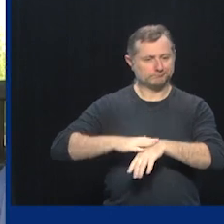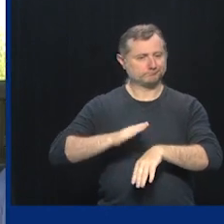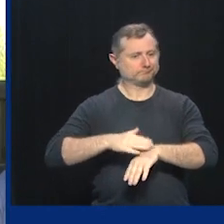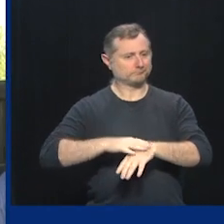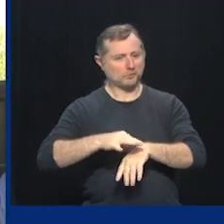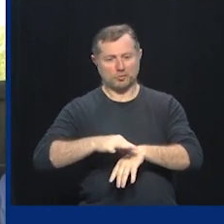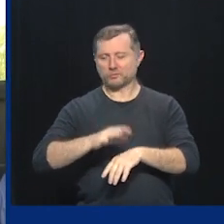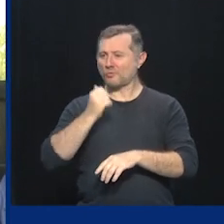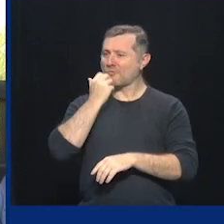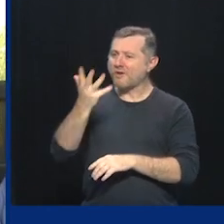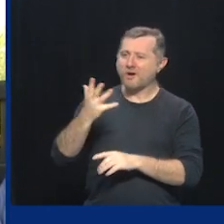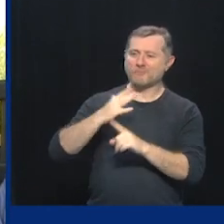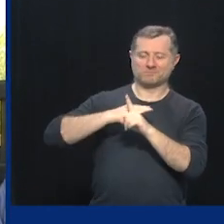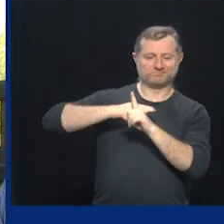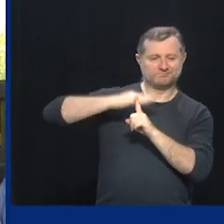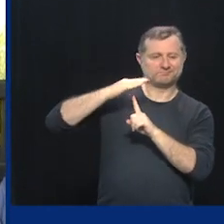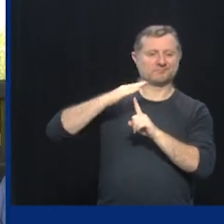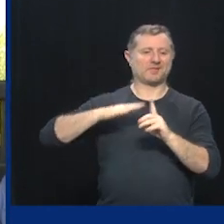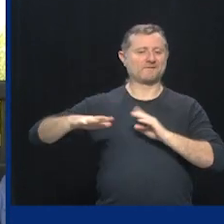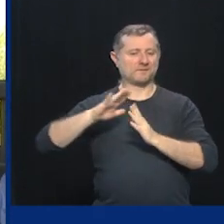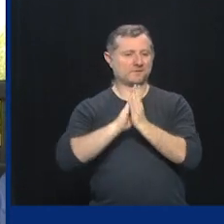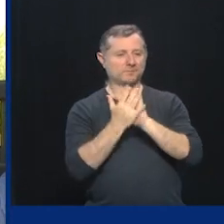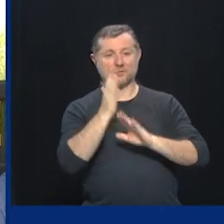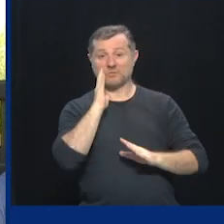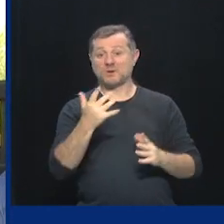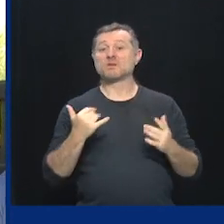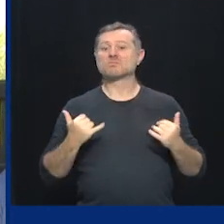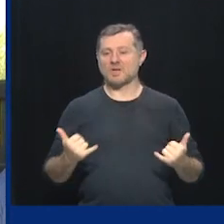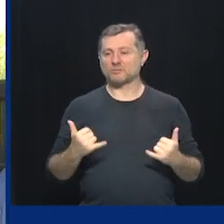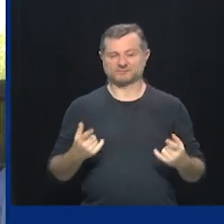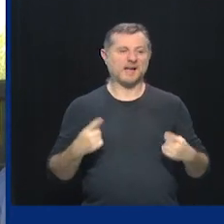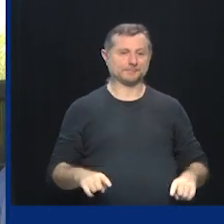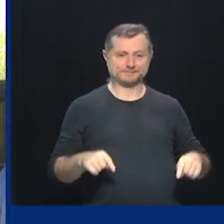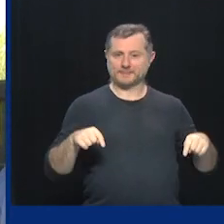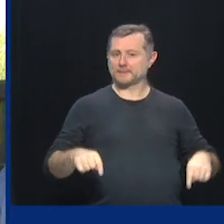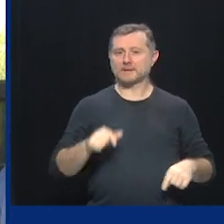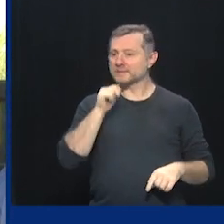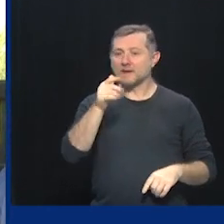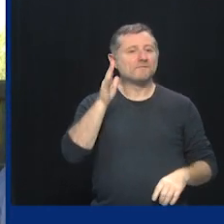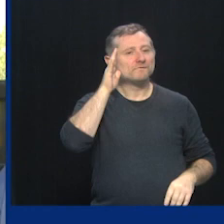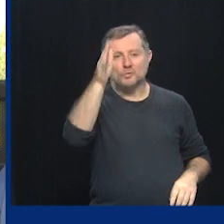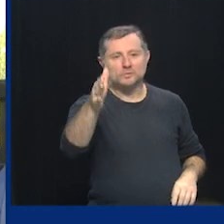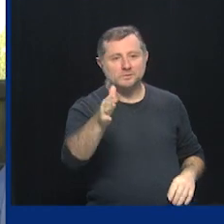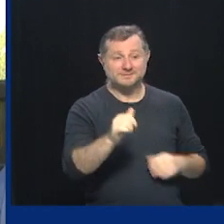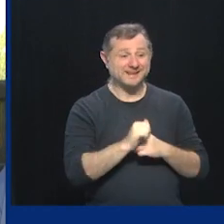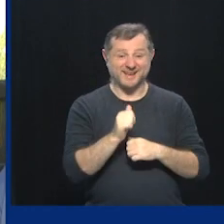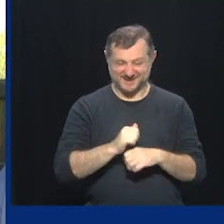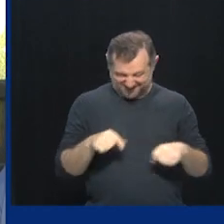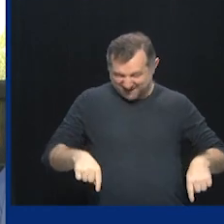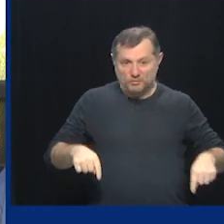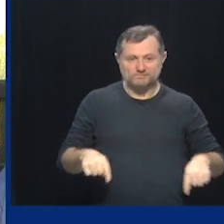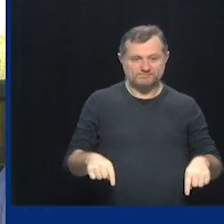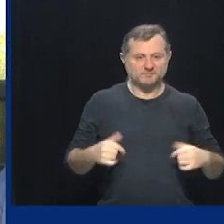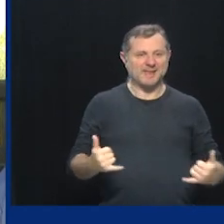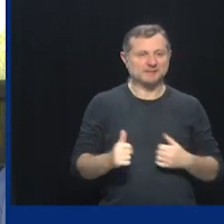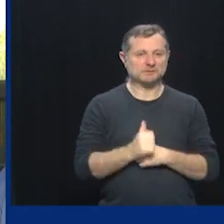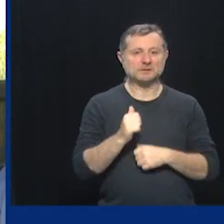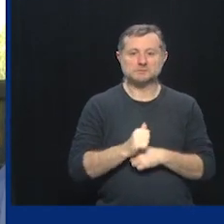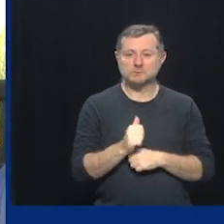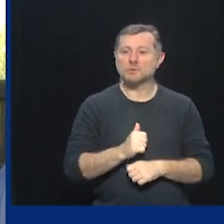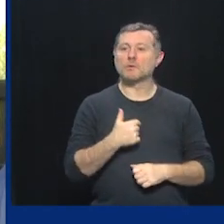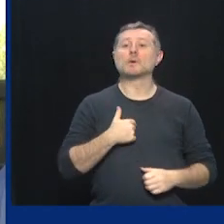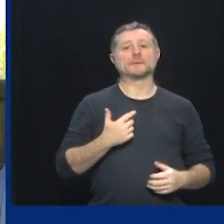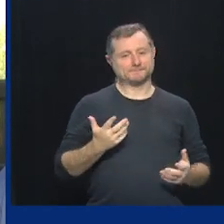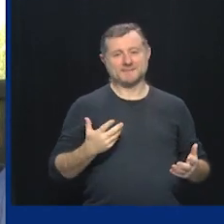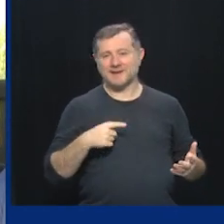communities, it's happening right now. It is not a future threat. It is a current situation, and it is the status quo. We know